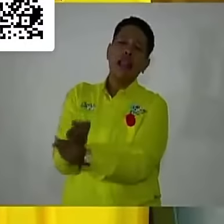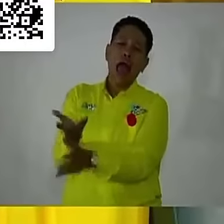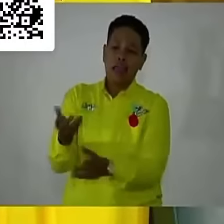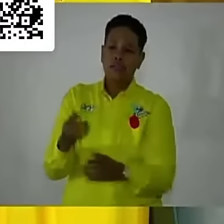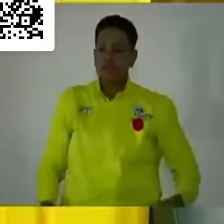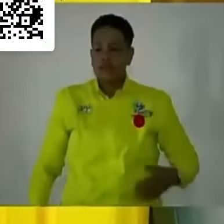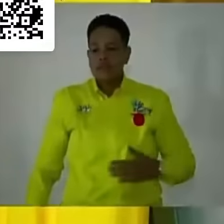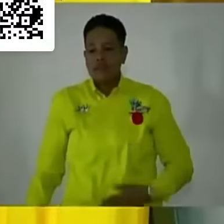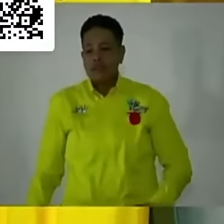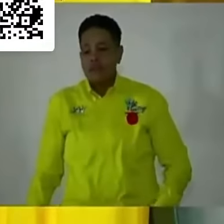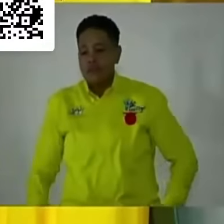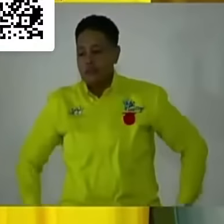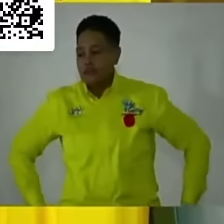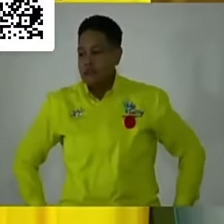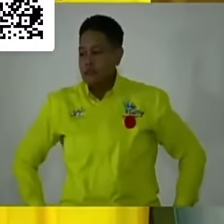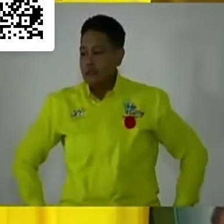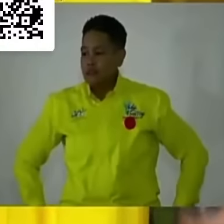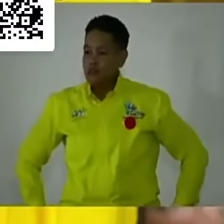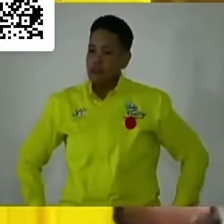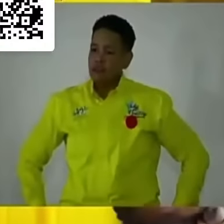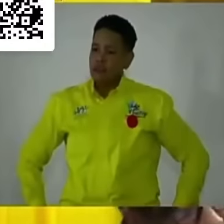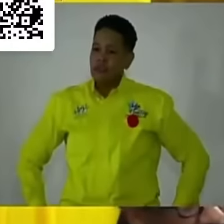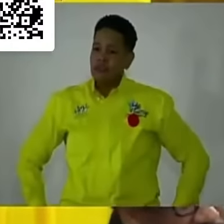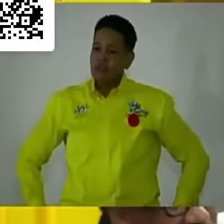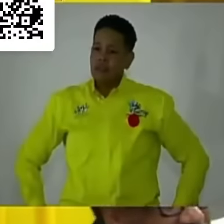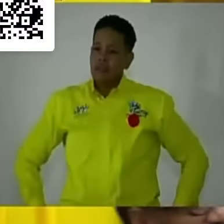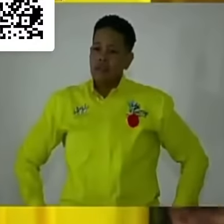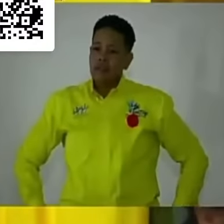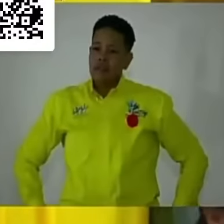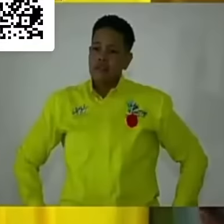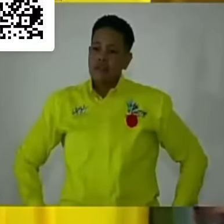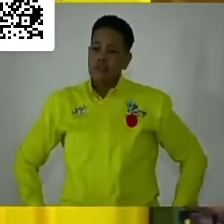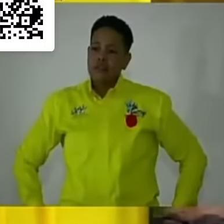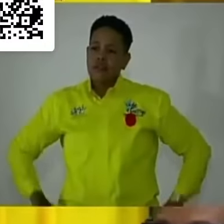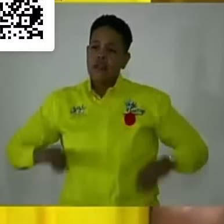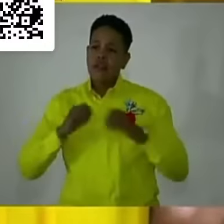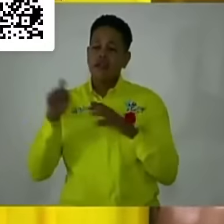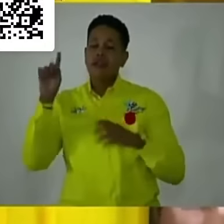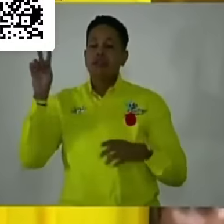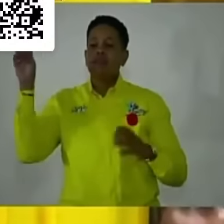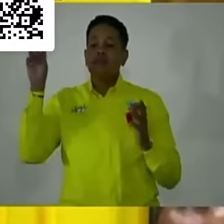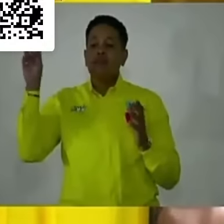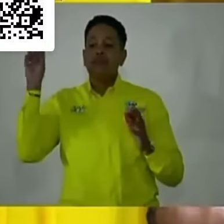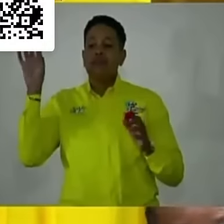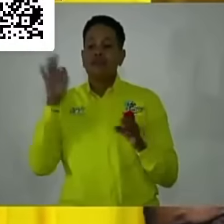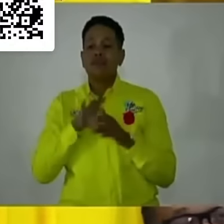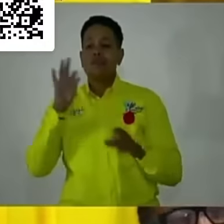Additionally, I lost there by 200 votes. Additionally,